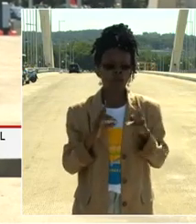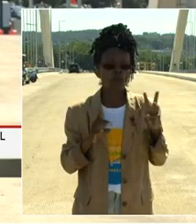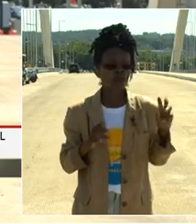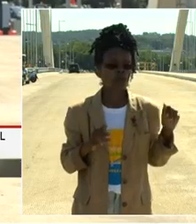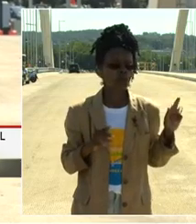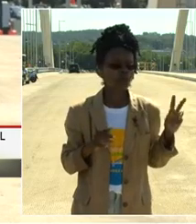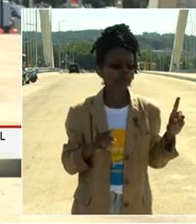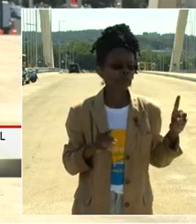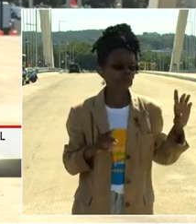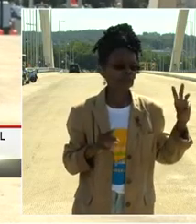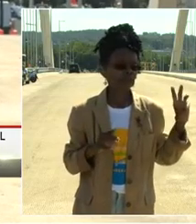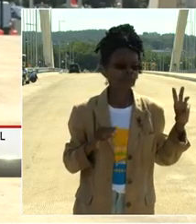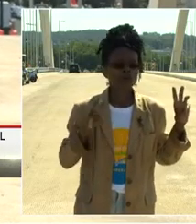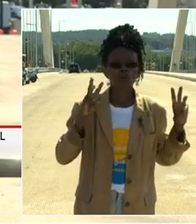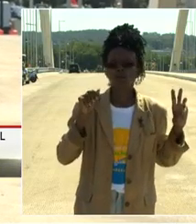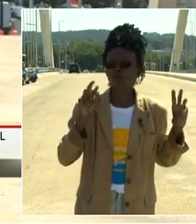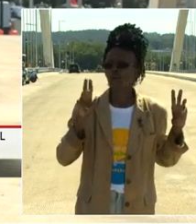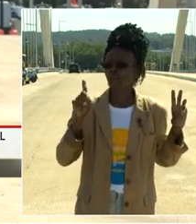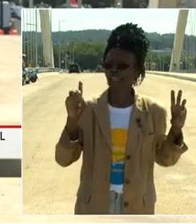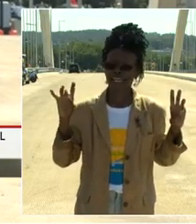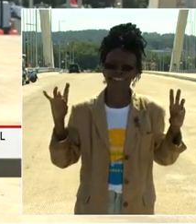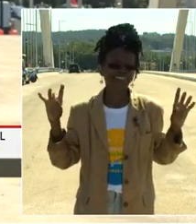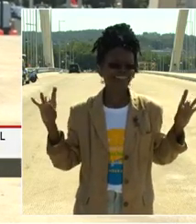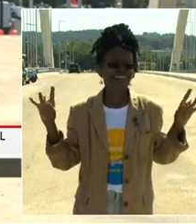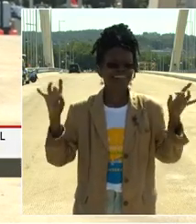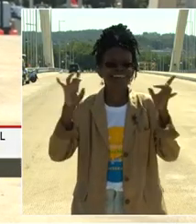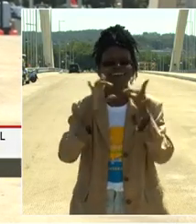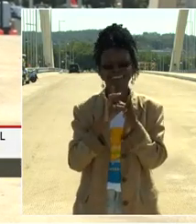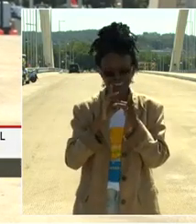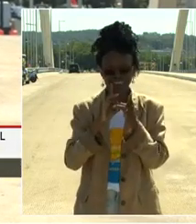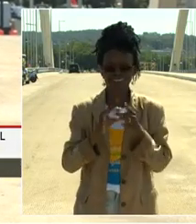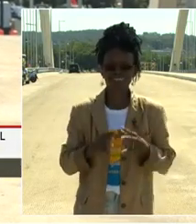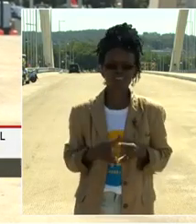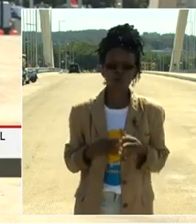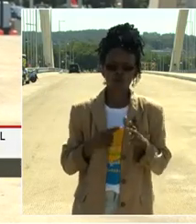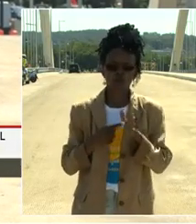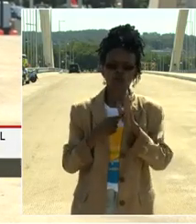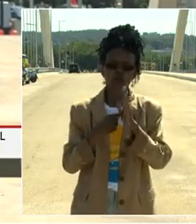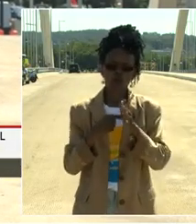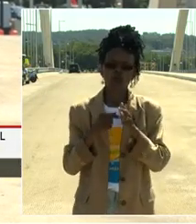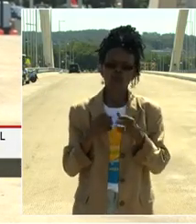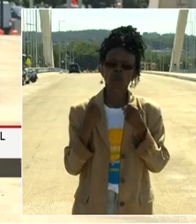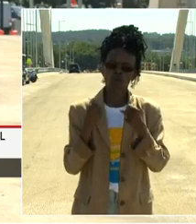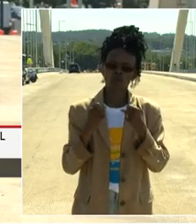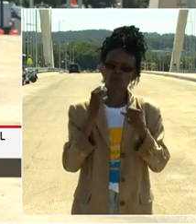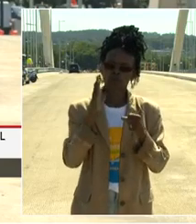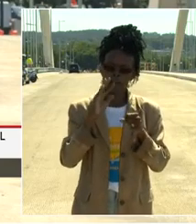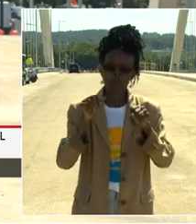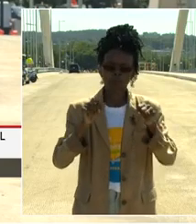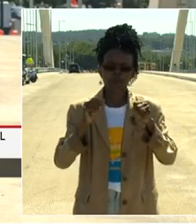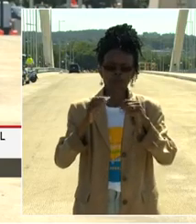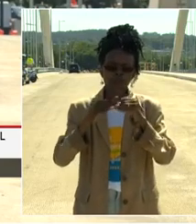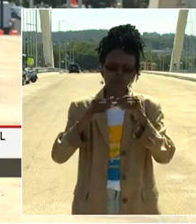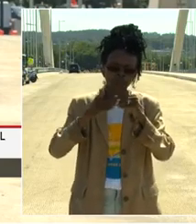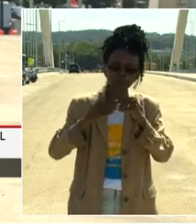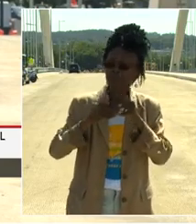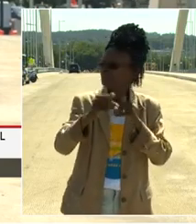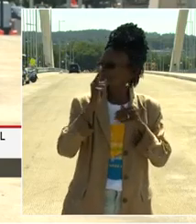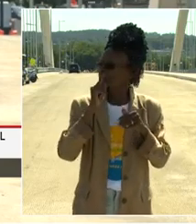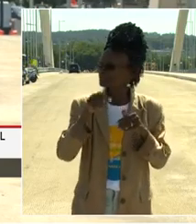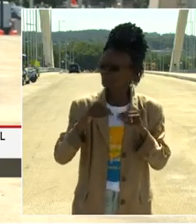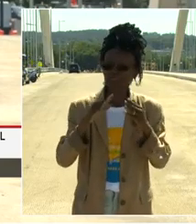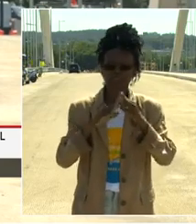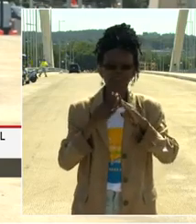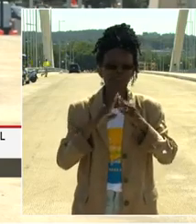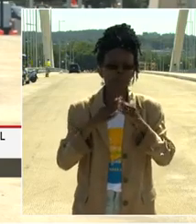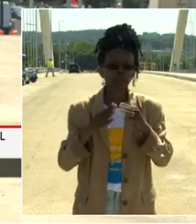our city and where we are in our city and the future of our city. So it is so important that no matter where we live, no matter